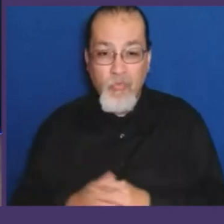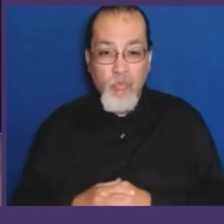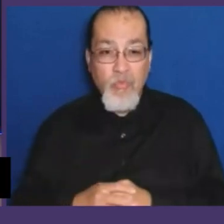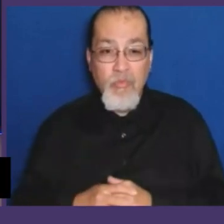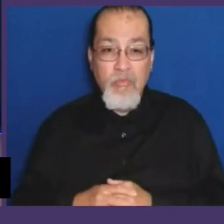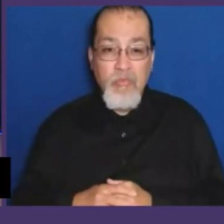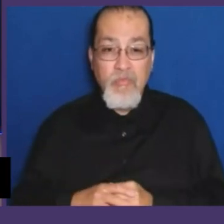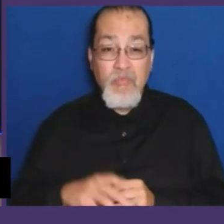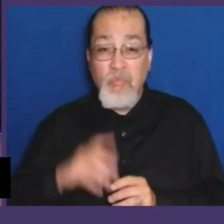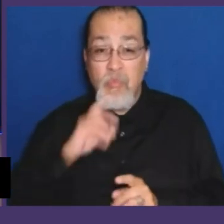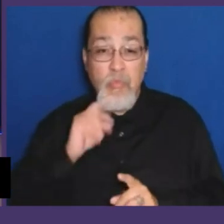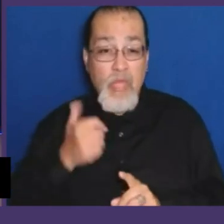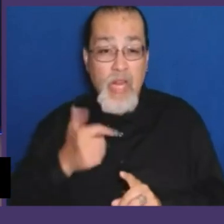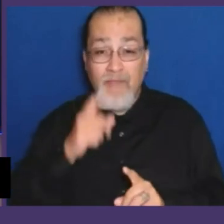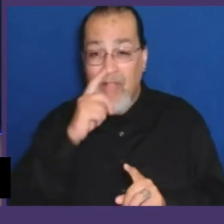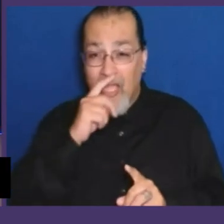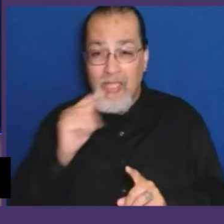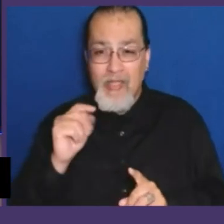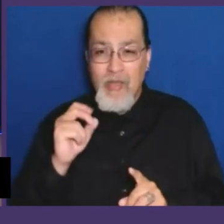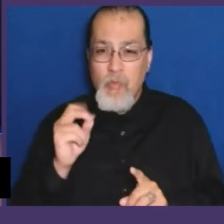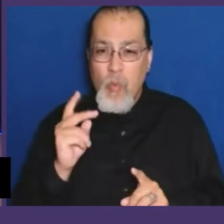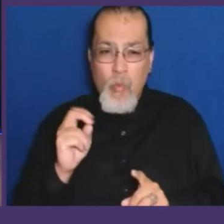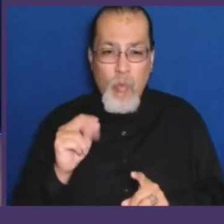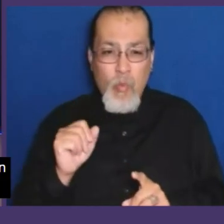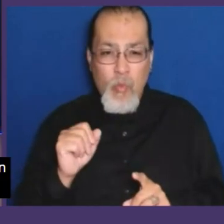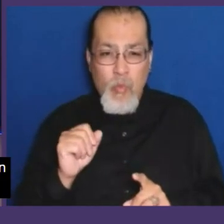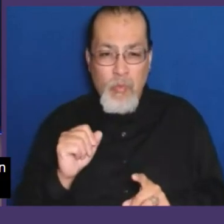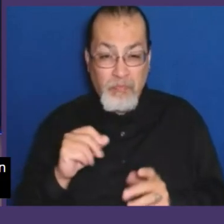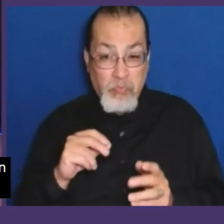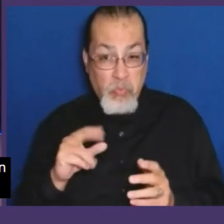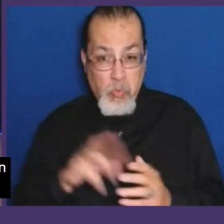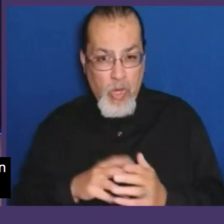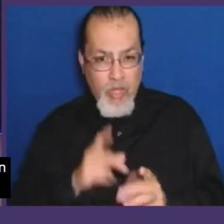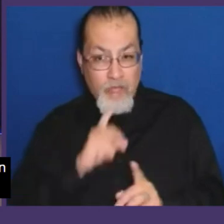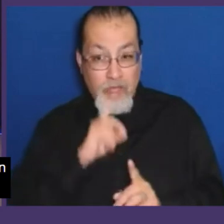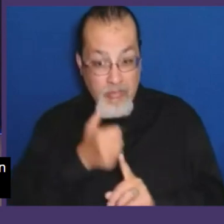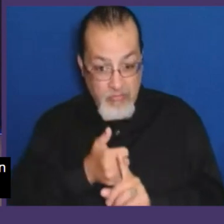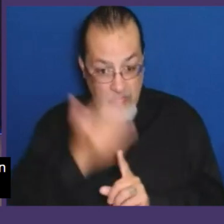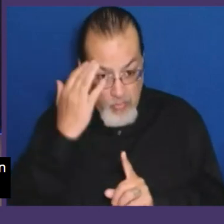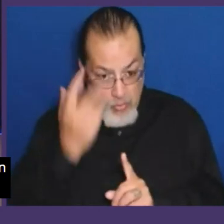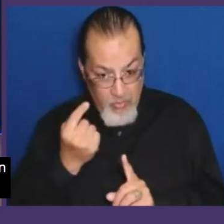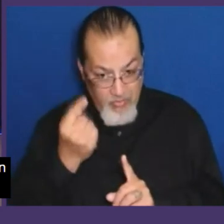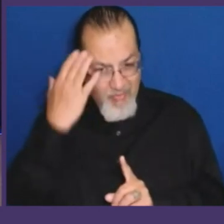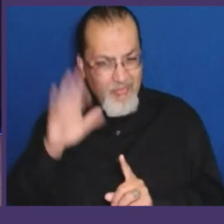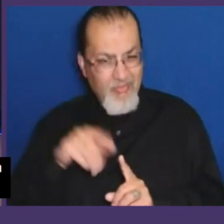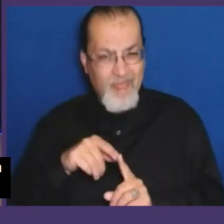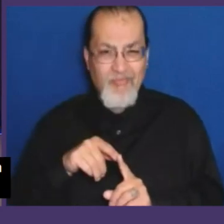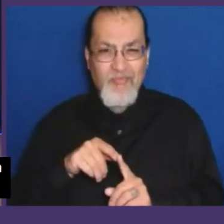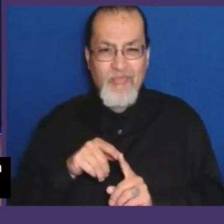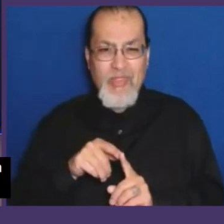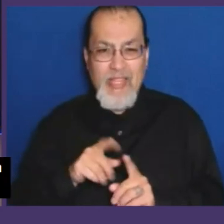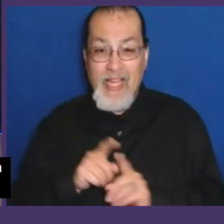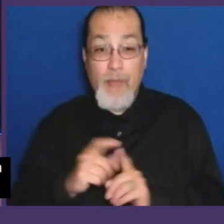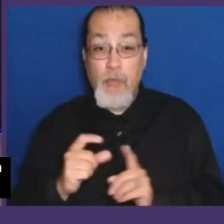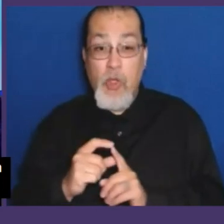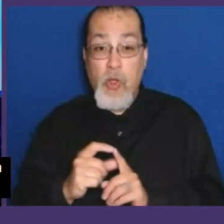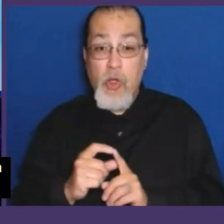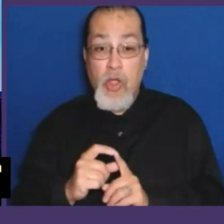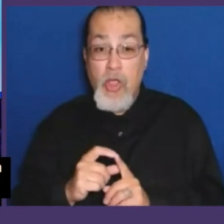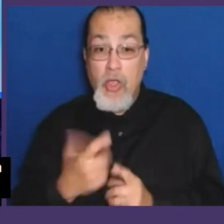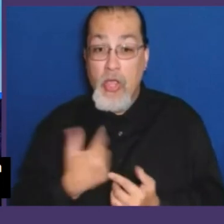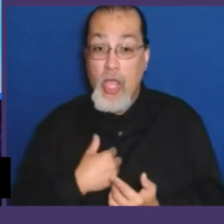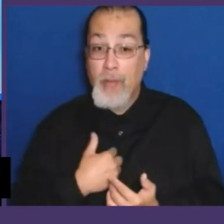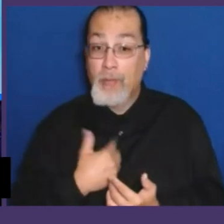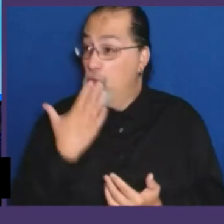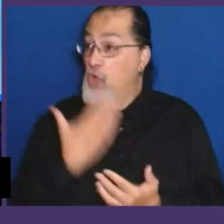know, like they just imitate the next token. They don't know what they're good at or not good at. They just try their best to imitate the next token. They don't reflect